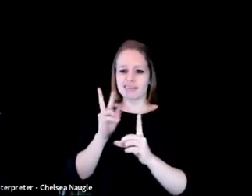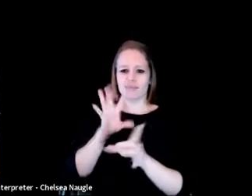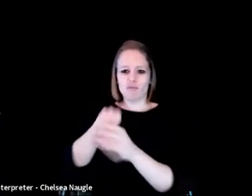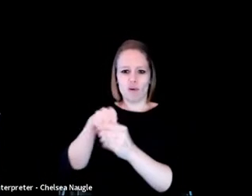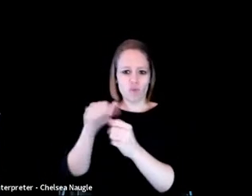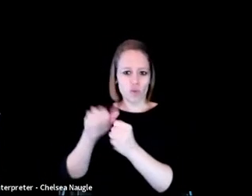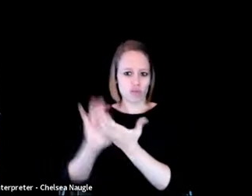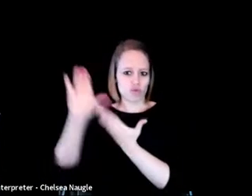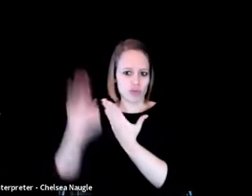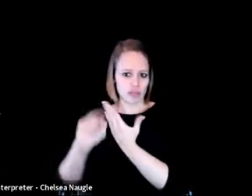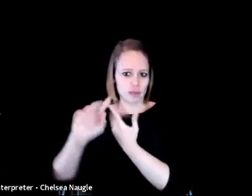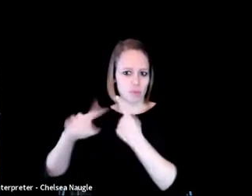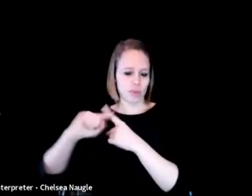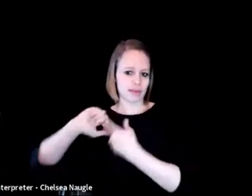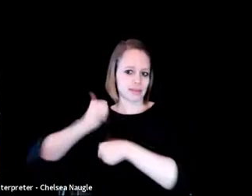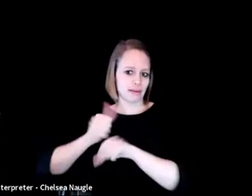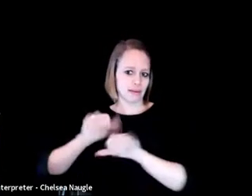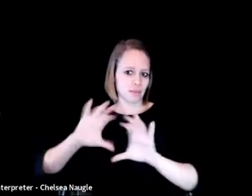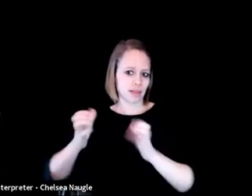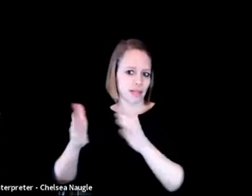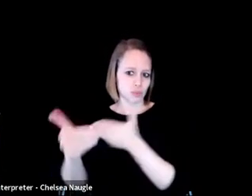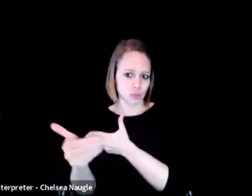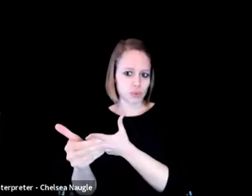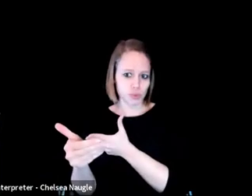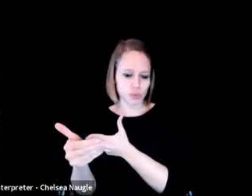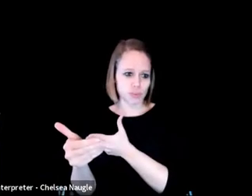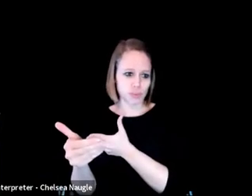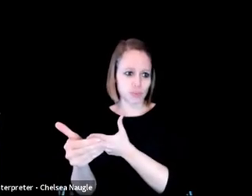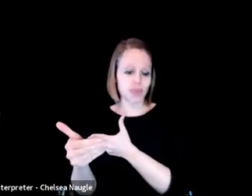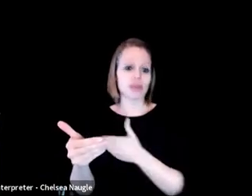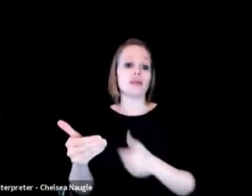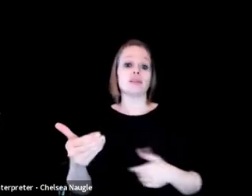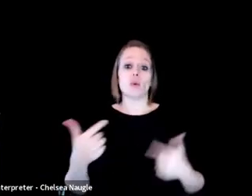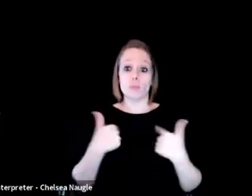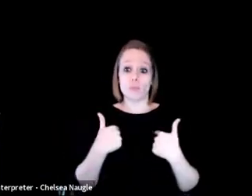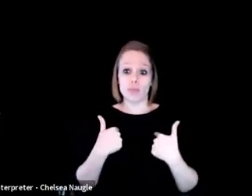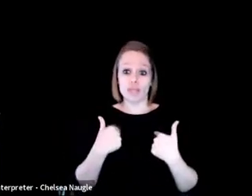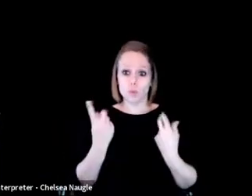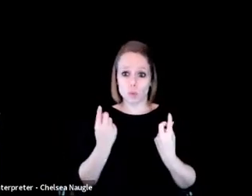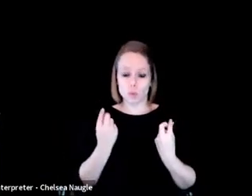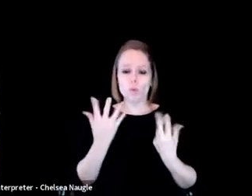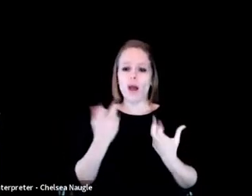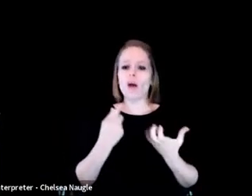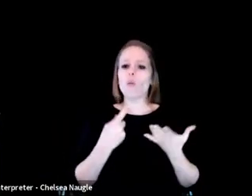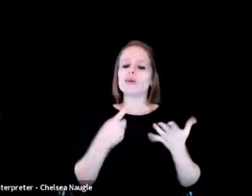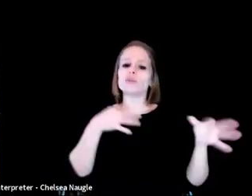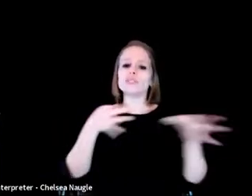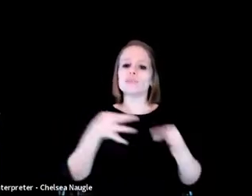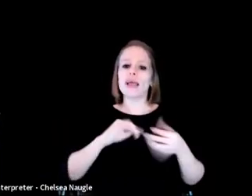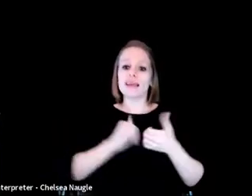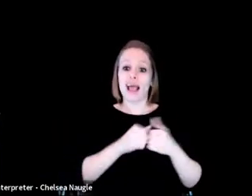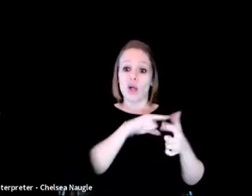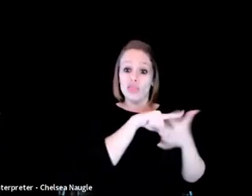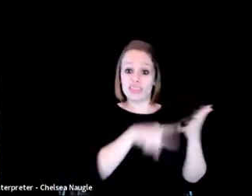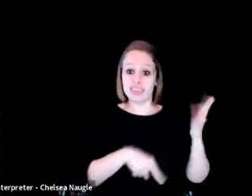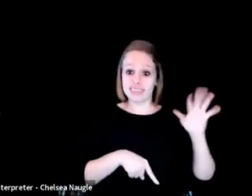So they think about all of these areas. And what I want to do is show how you can connect that to deafblind